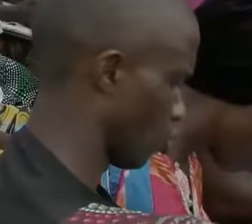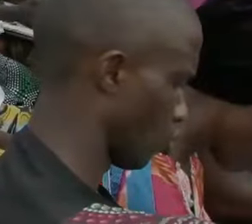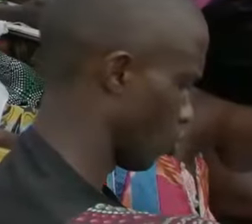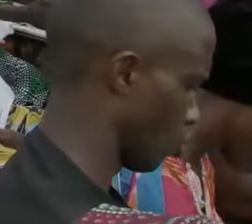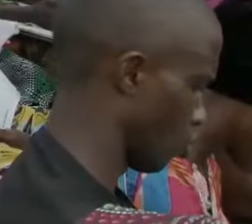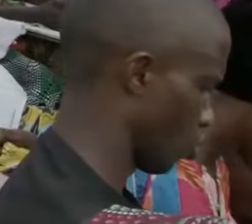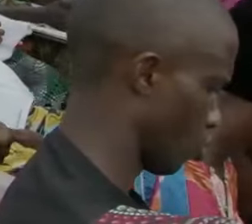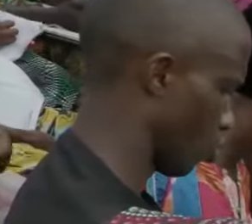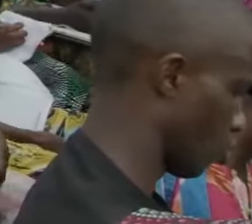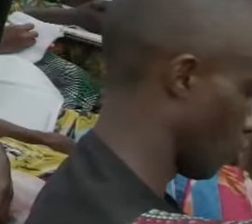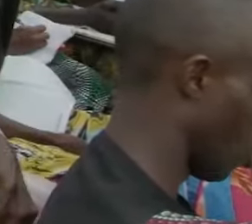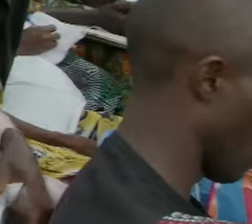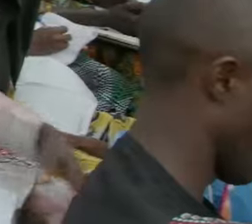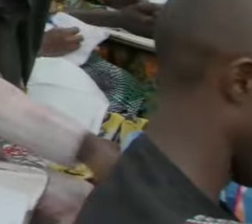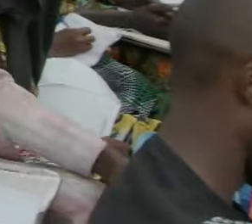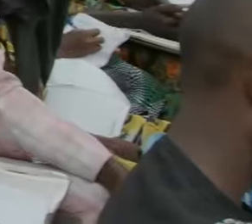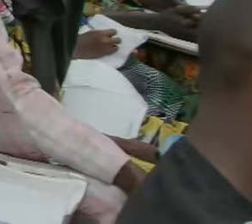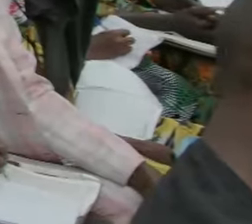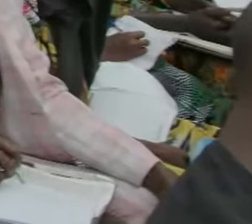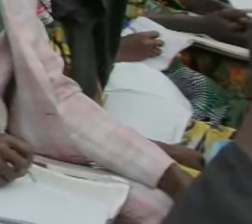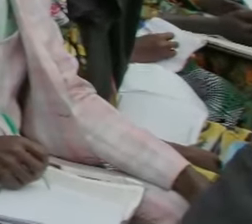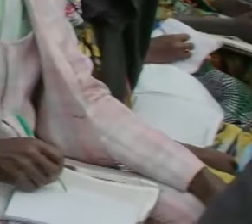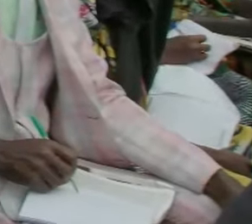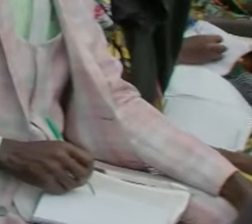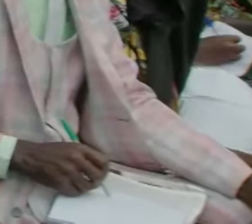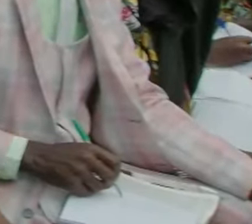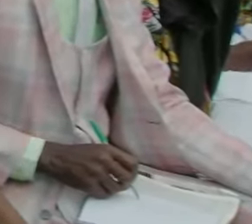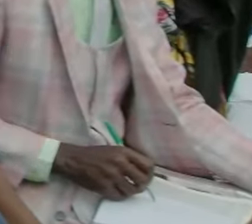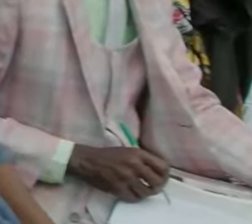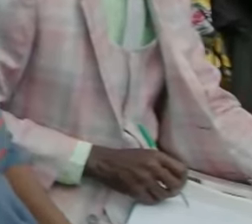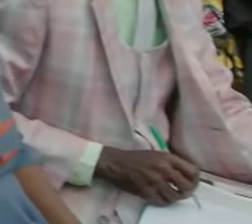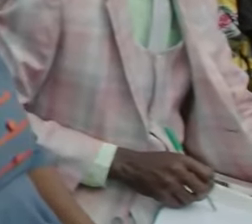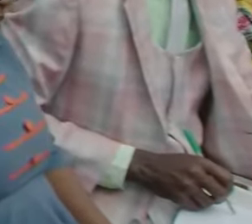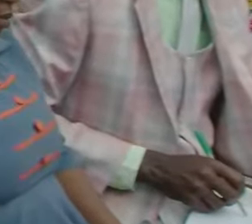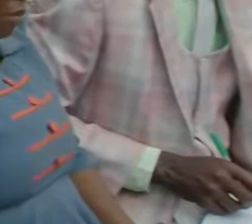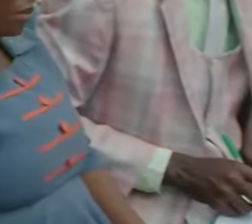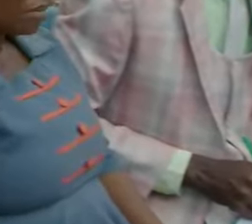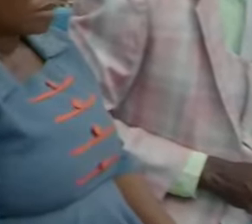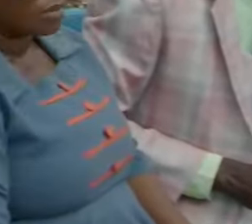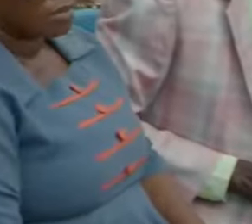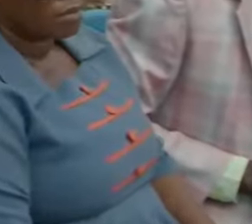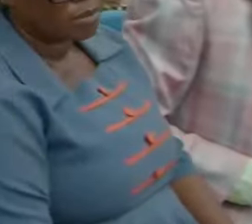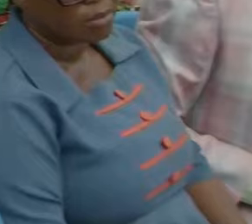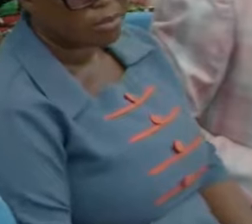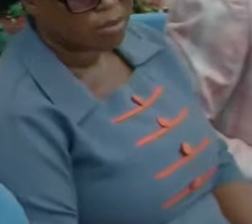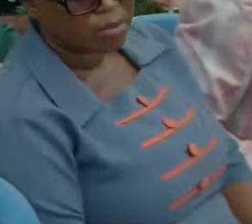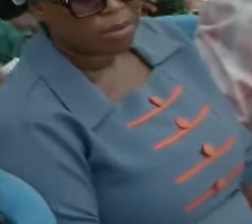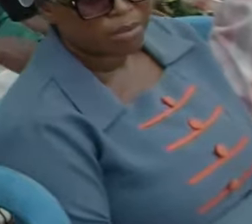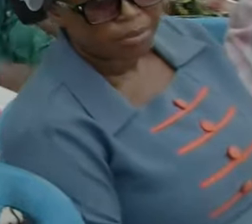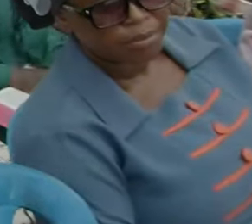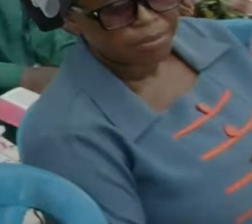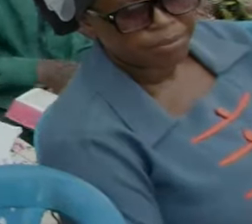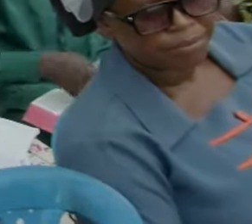we're looking at verse 2. Numbers chapter 14, verse 2. And all the children of Israel